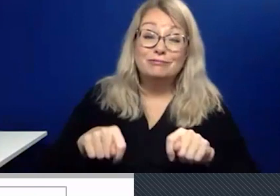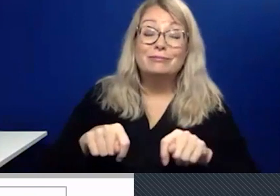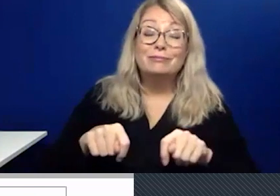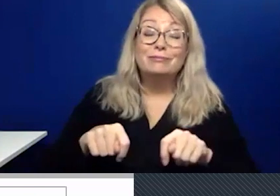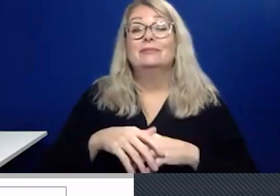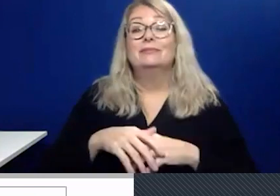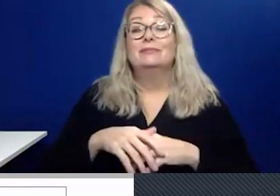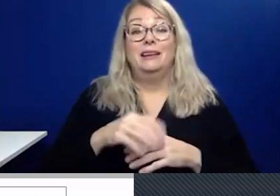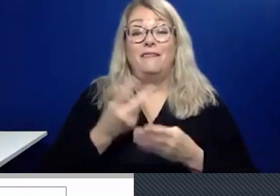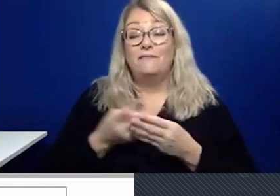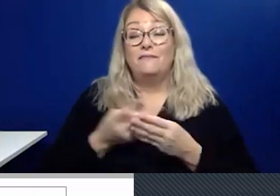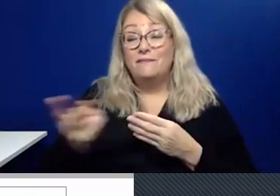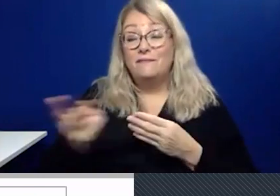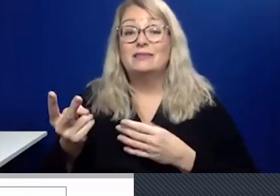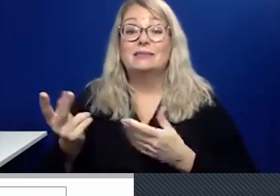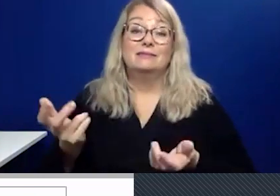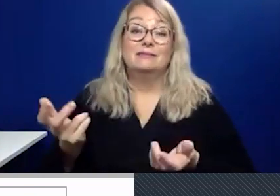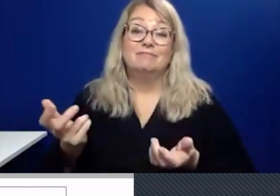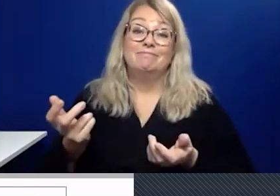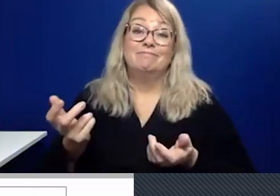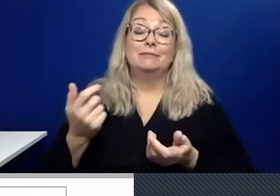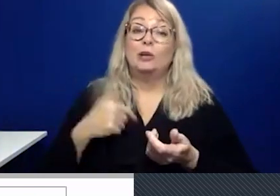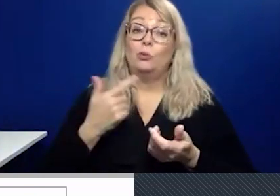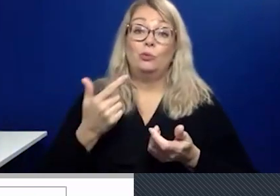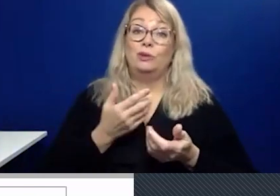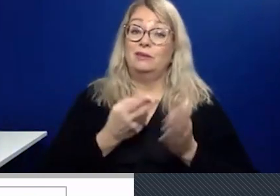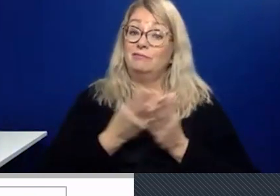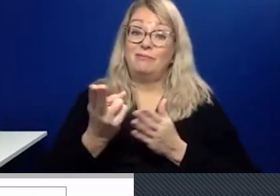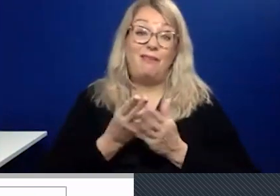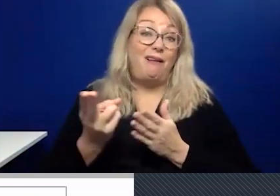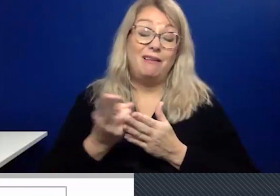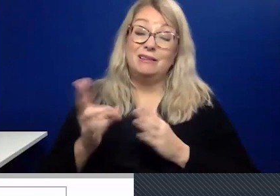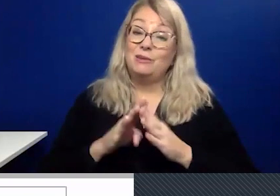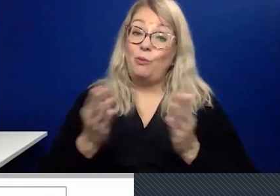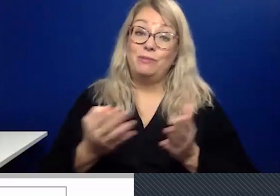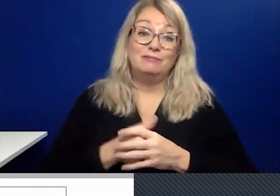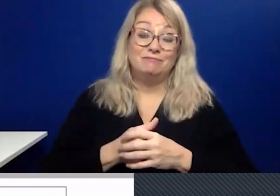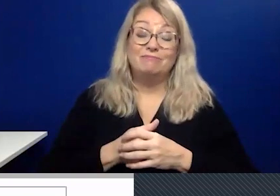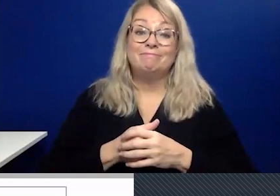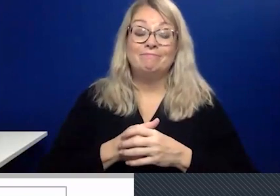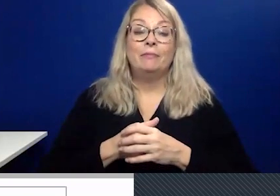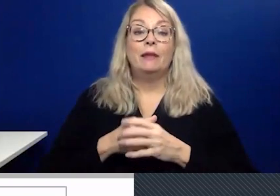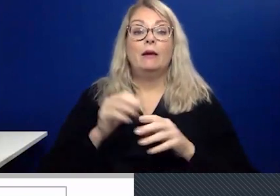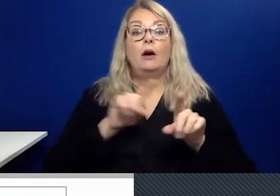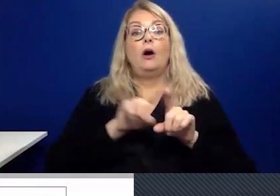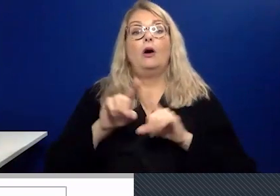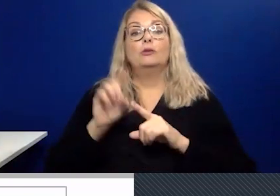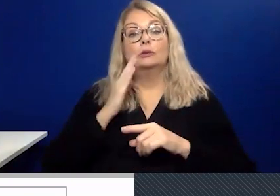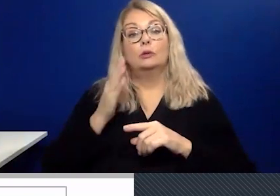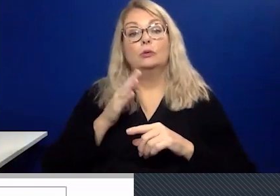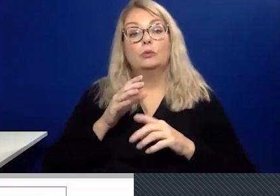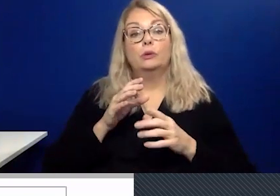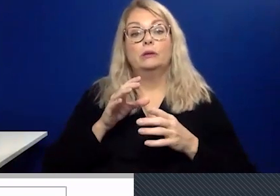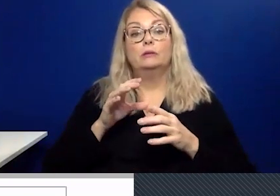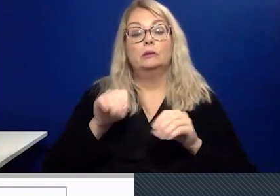just disappearing. So we try to be very open with them from the beginning. And then we'll also do the campus orientation